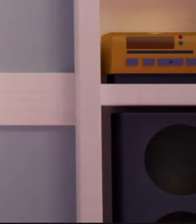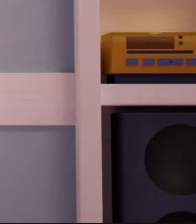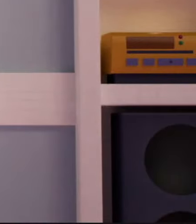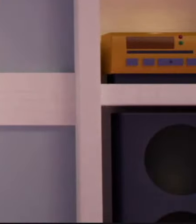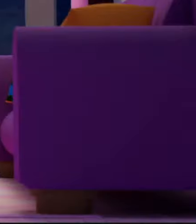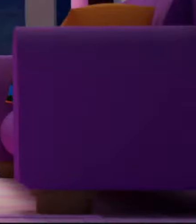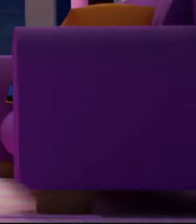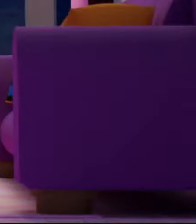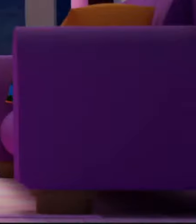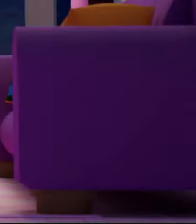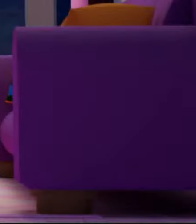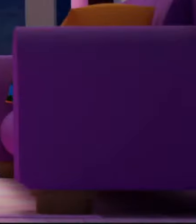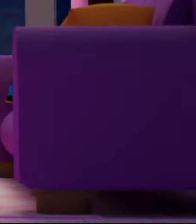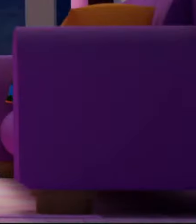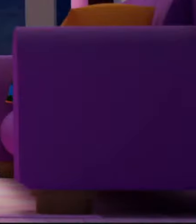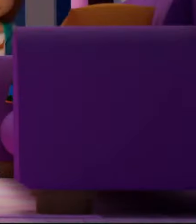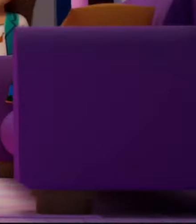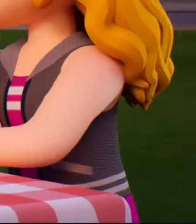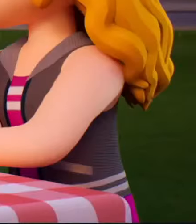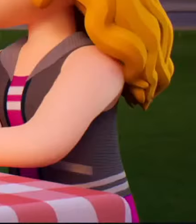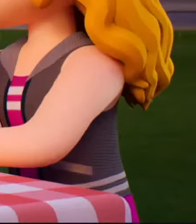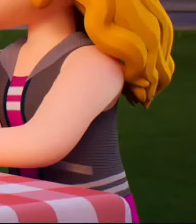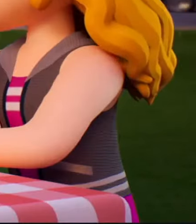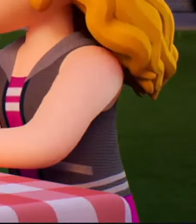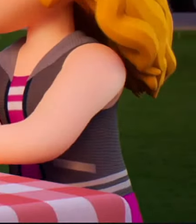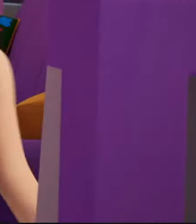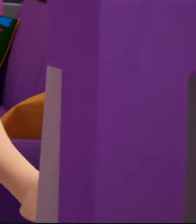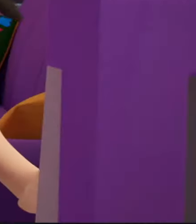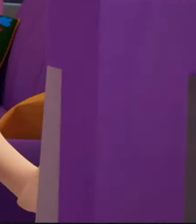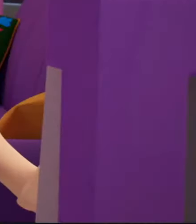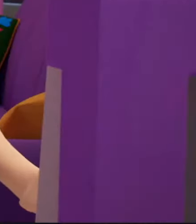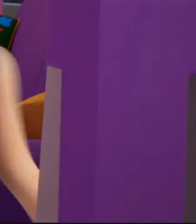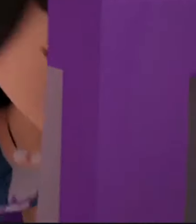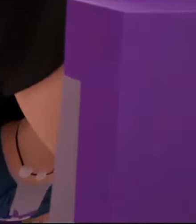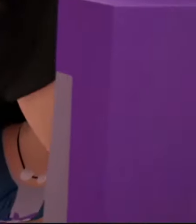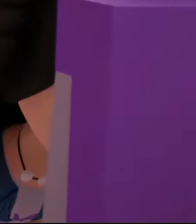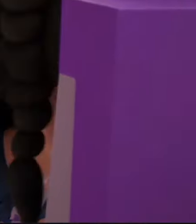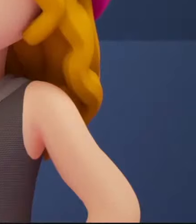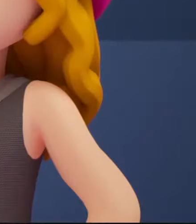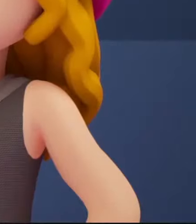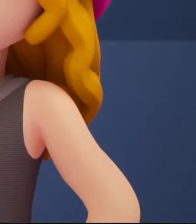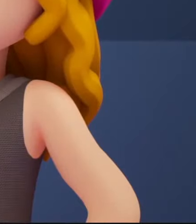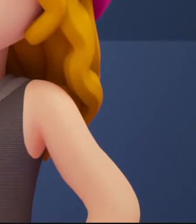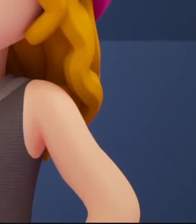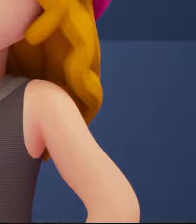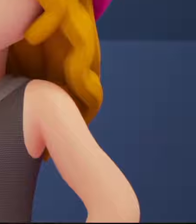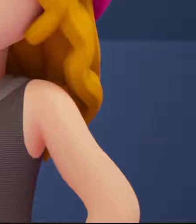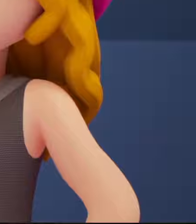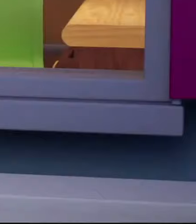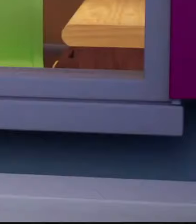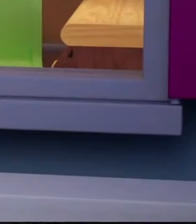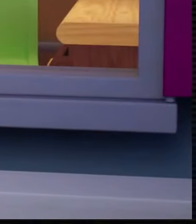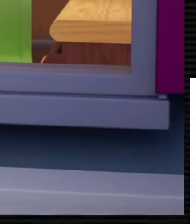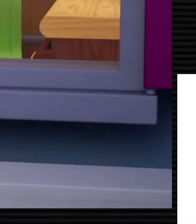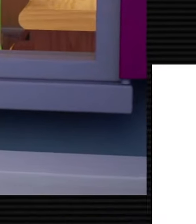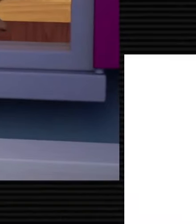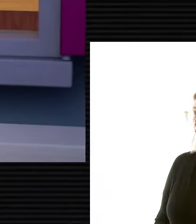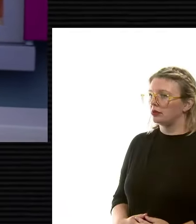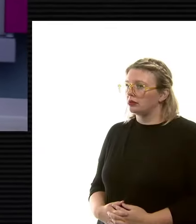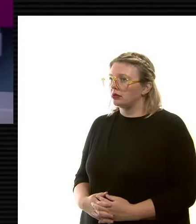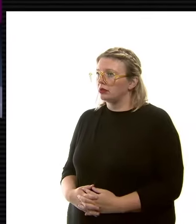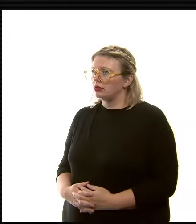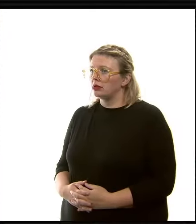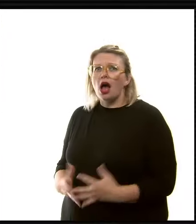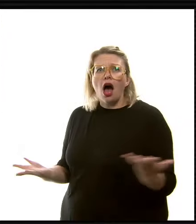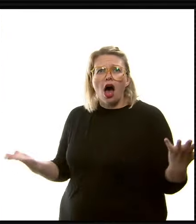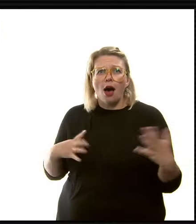art portfolio. Sounds like we've got a night of studying and projects ahead of us. Inspire. Hey, my camera is missing, and my audition scene is on there.